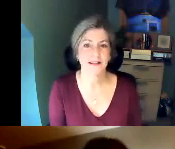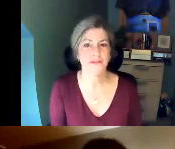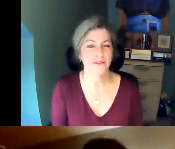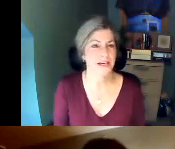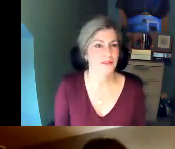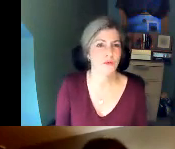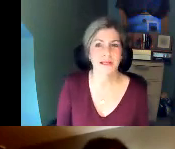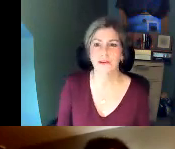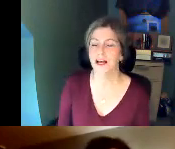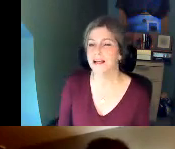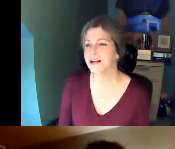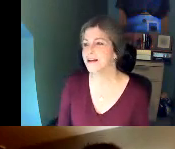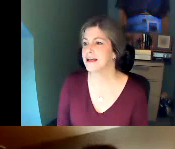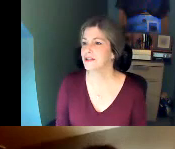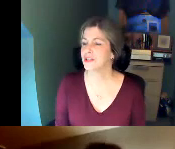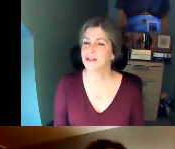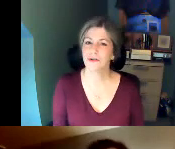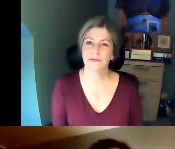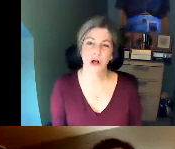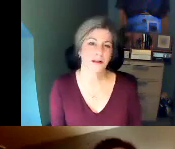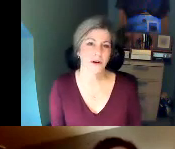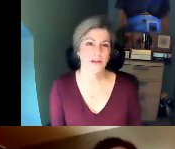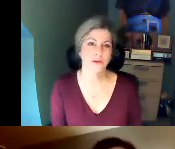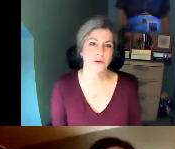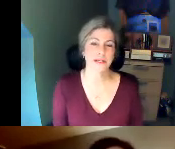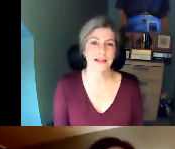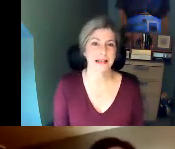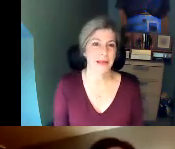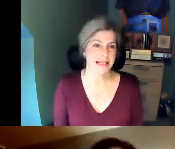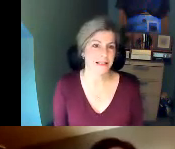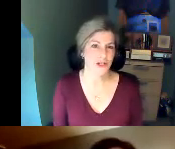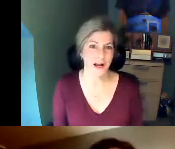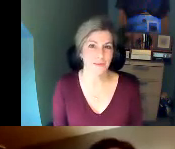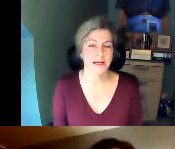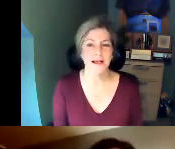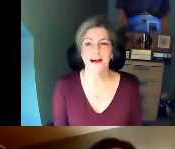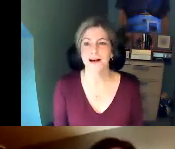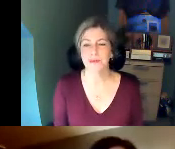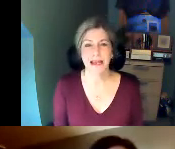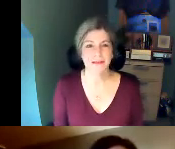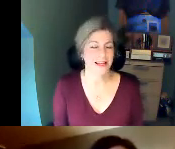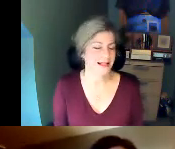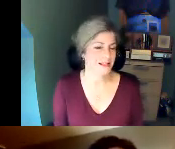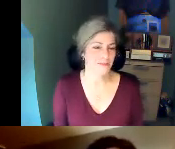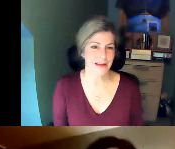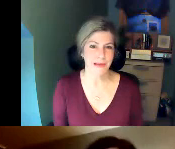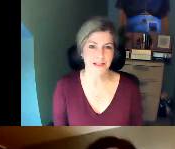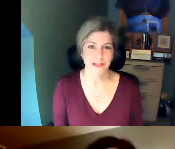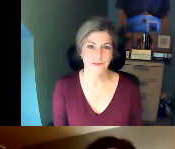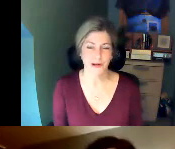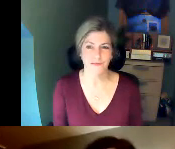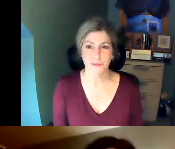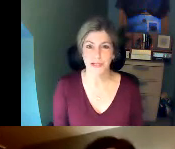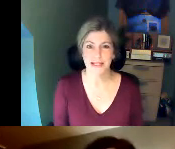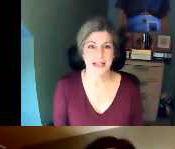our College Foundation of North Carolina. She serves all of our schools and does an amazing job. You may have, like I said, you may have been